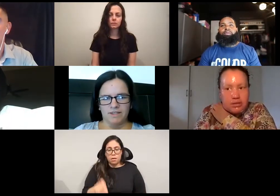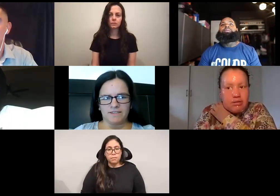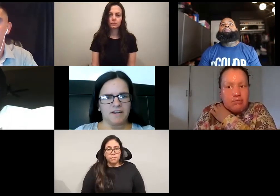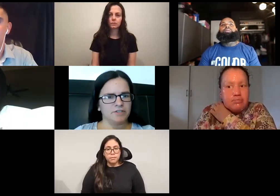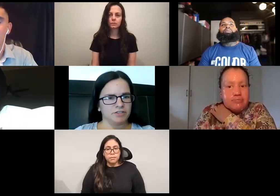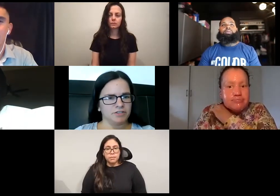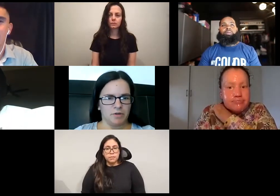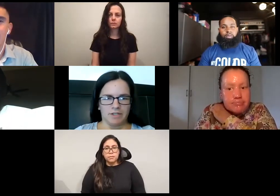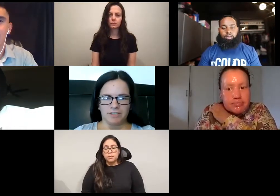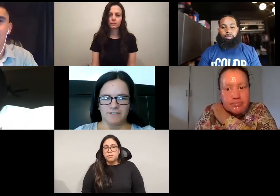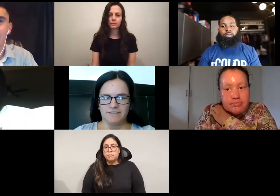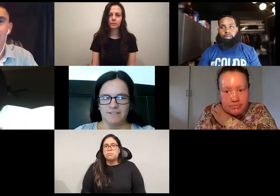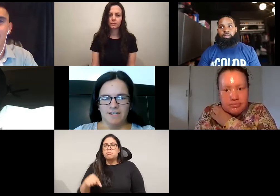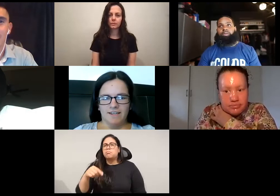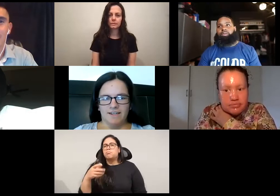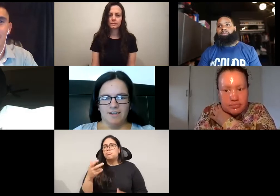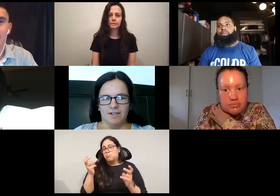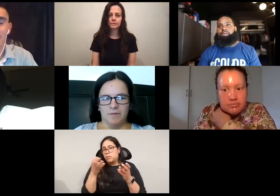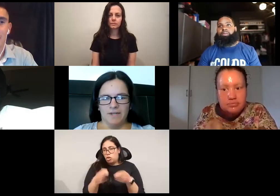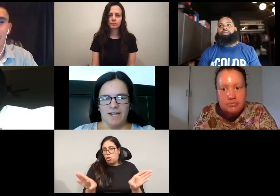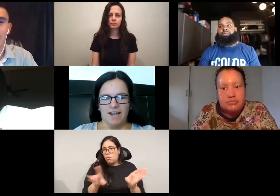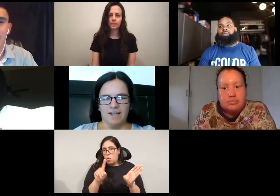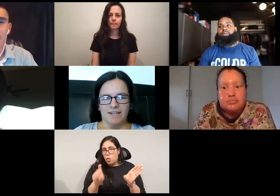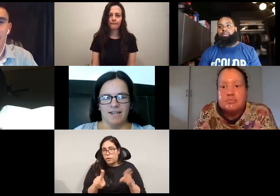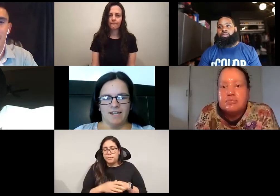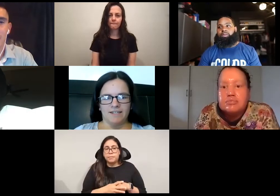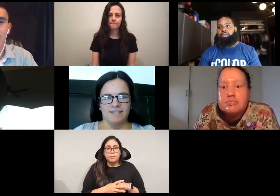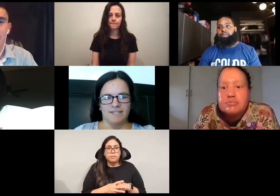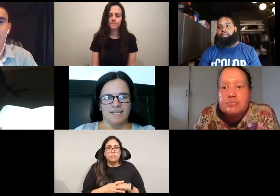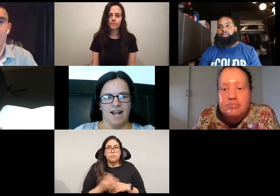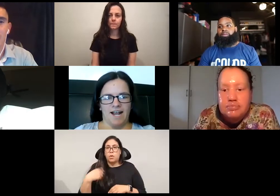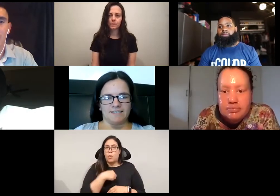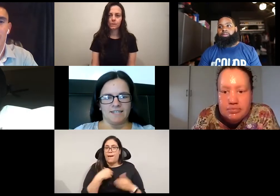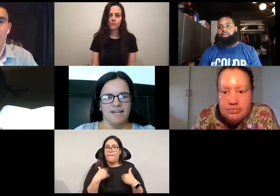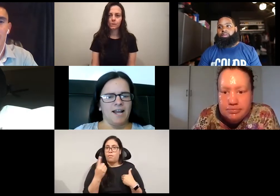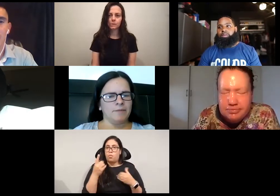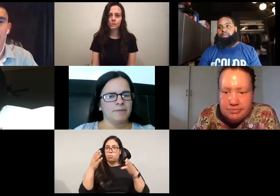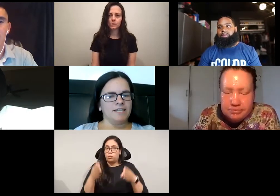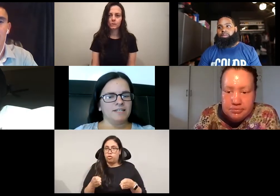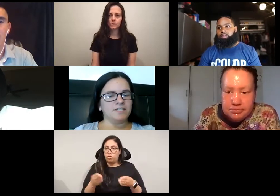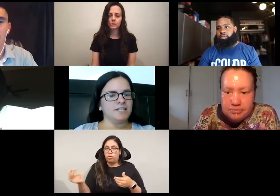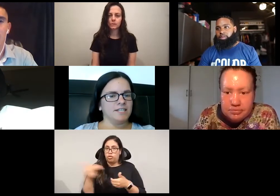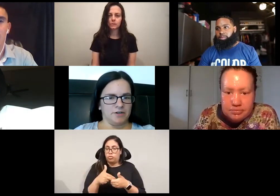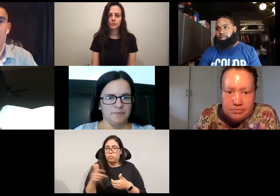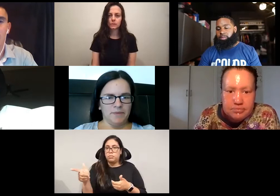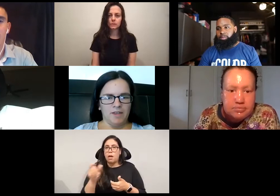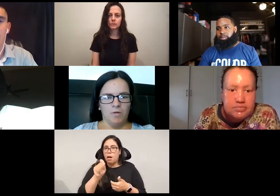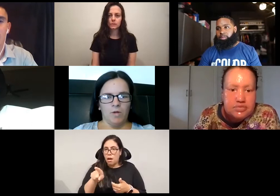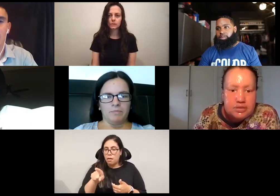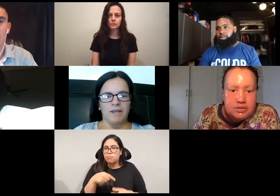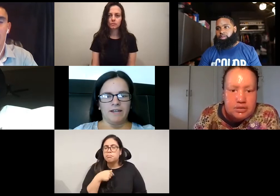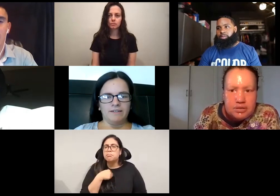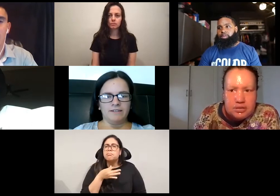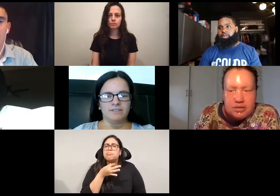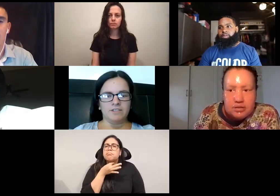But this is kind of a general question. We had an attendee ask, I'm keen to hear